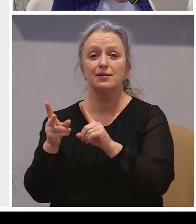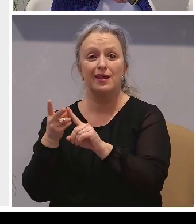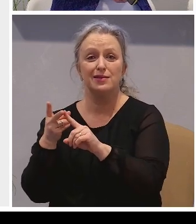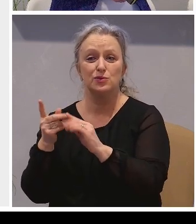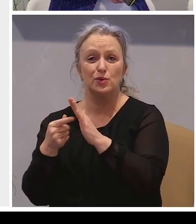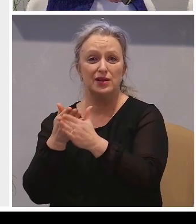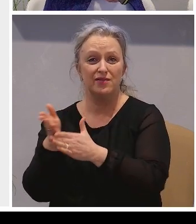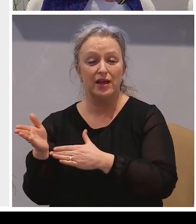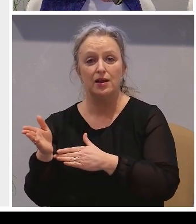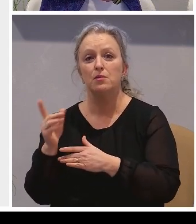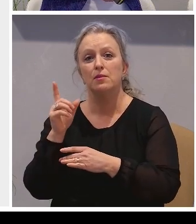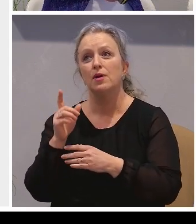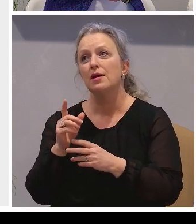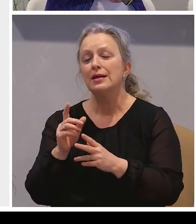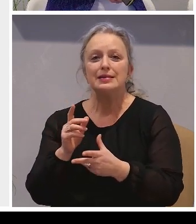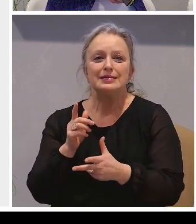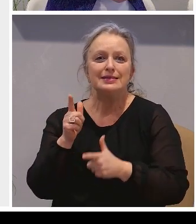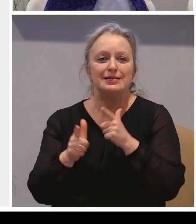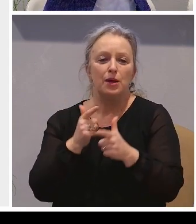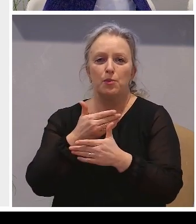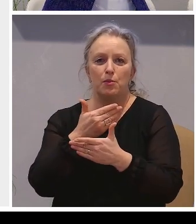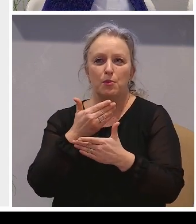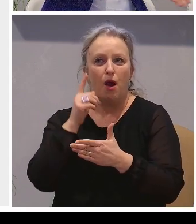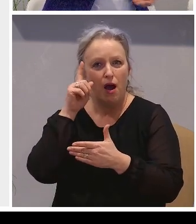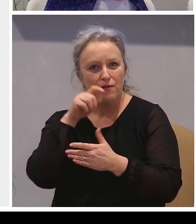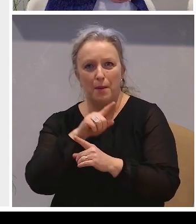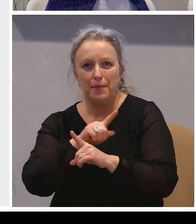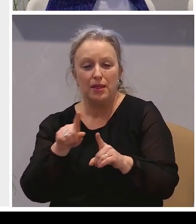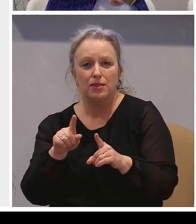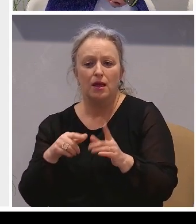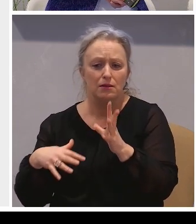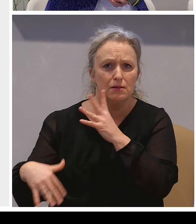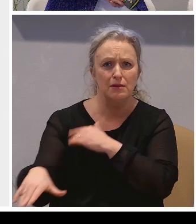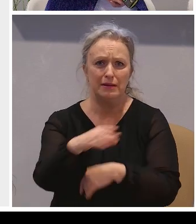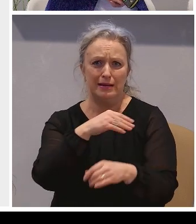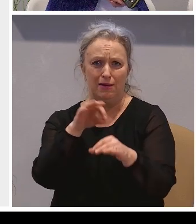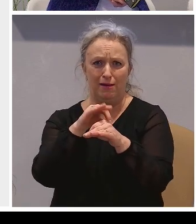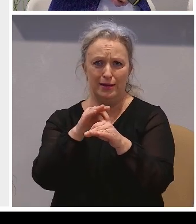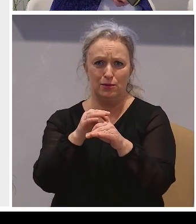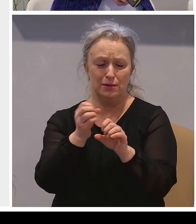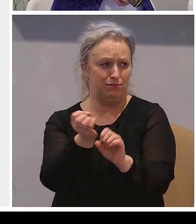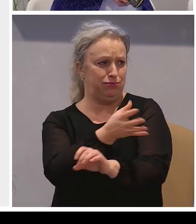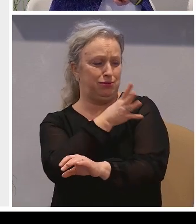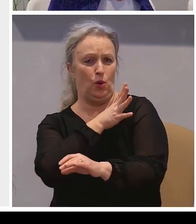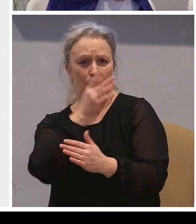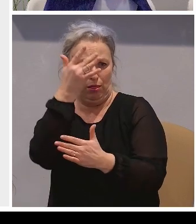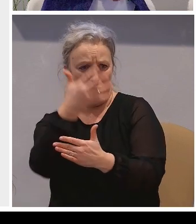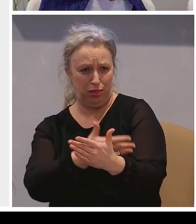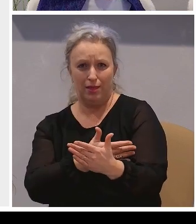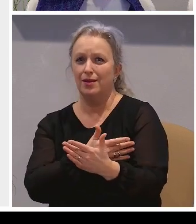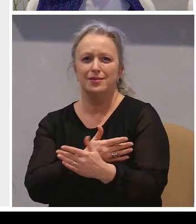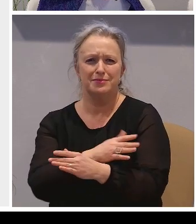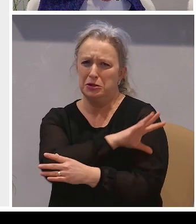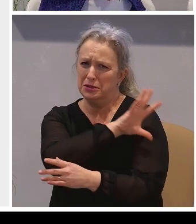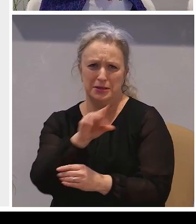can affect the patient. However, on the other hand, it's fairly uncommon for a Turner patient to have all the